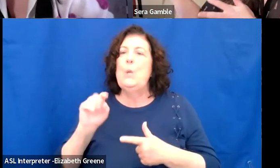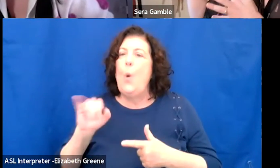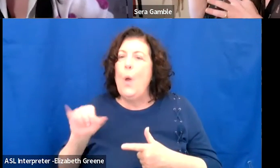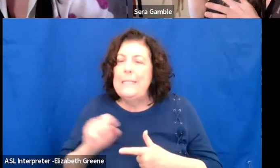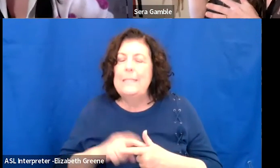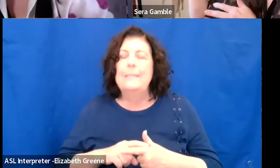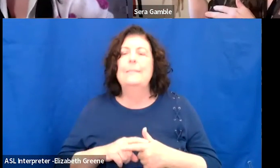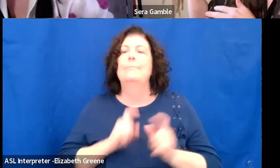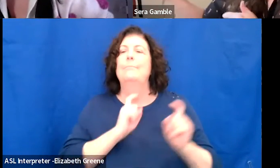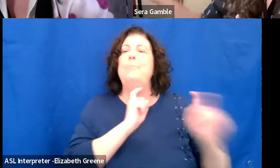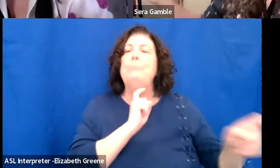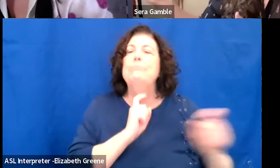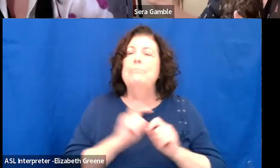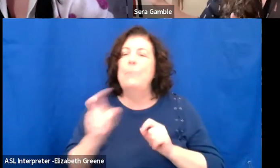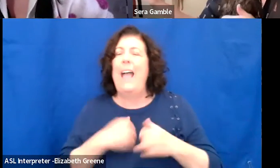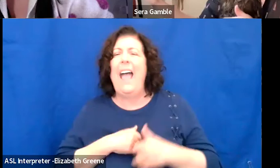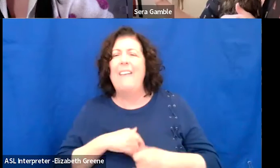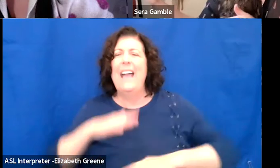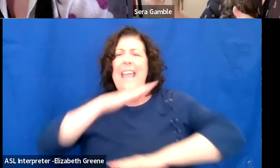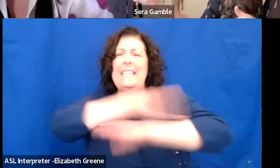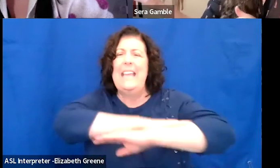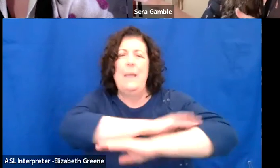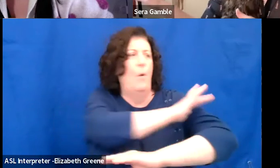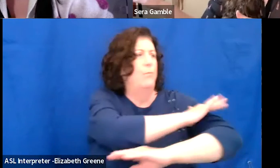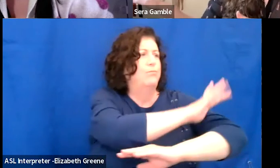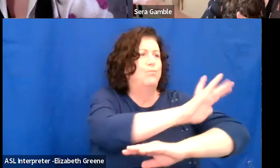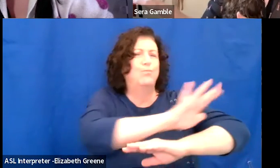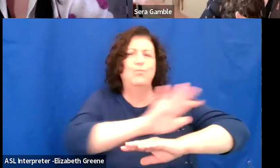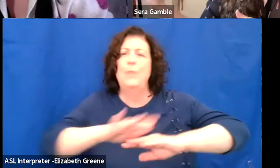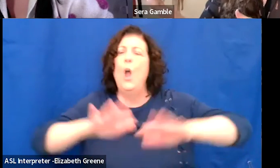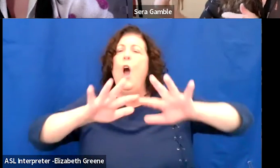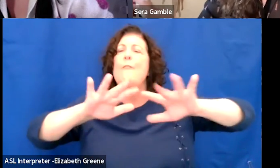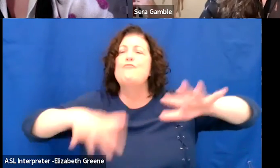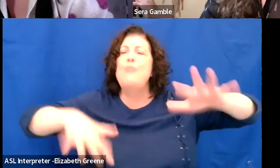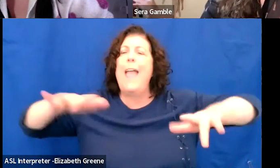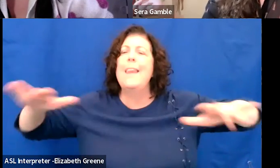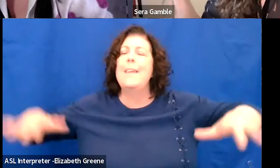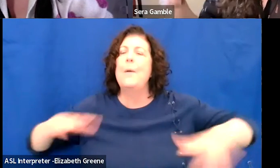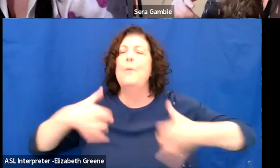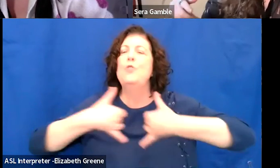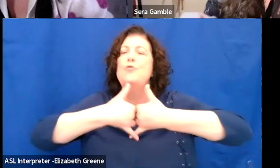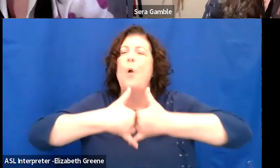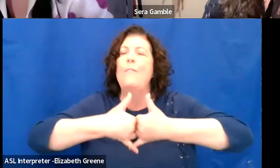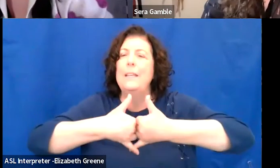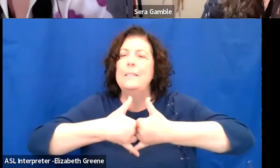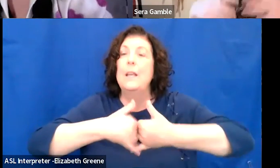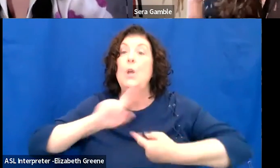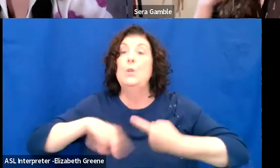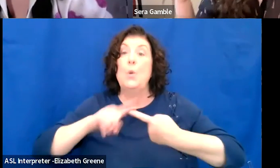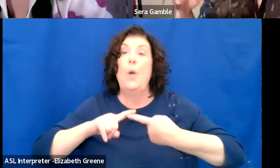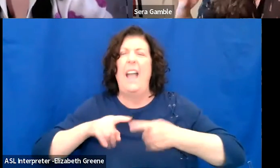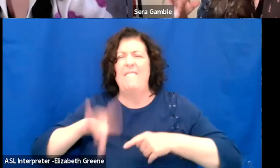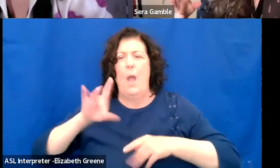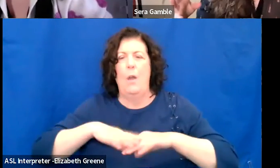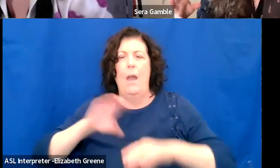whole table of random hilarious trophies that I found on Etsy. And like when people do good pitches, they get that trophy for the day. Just